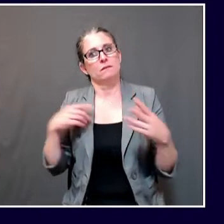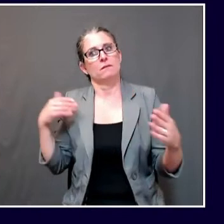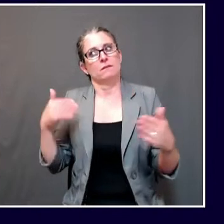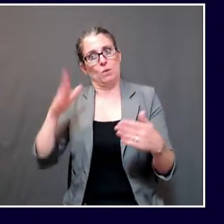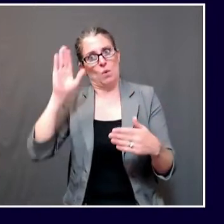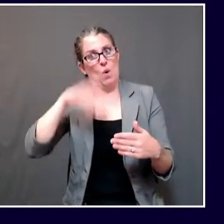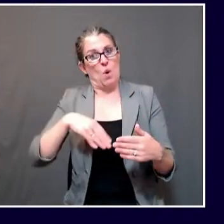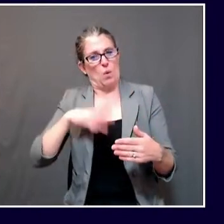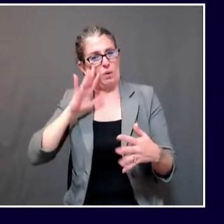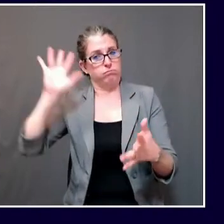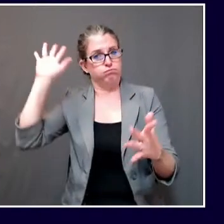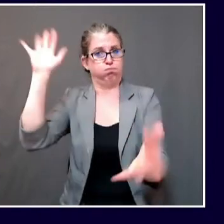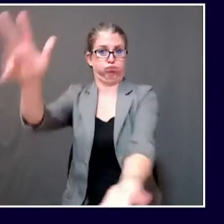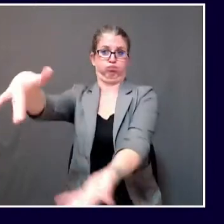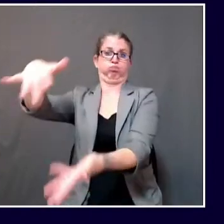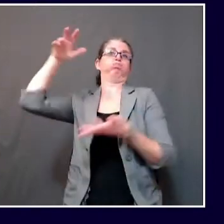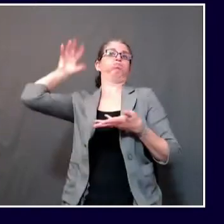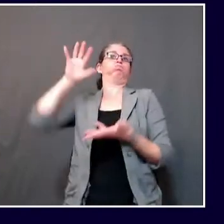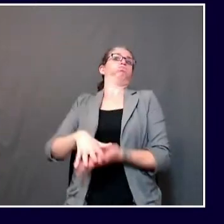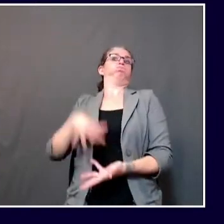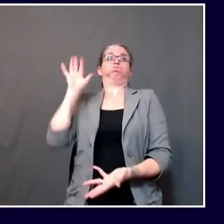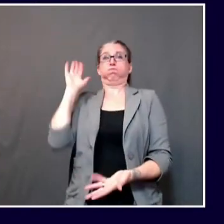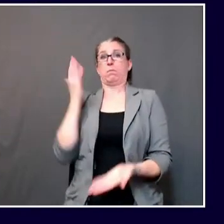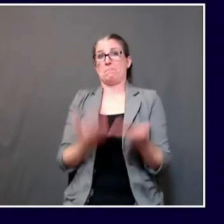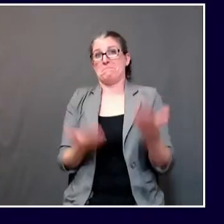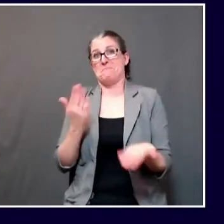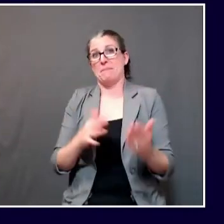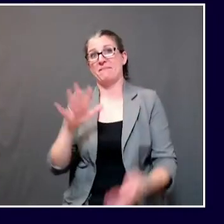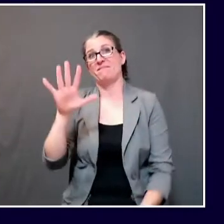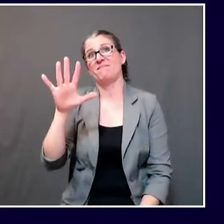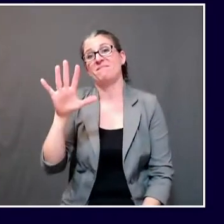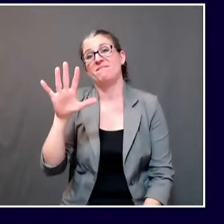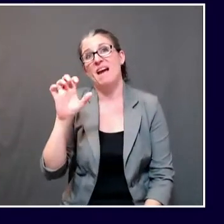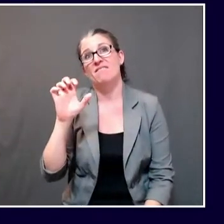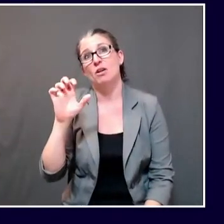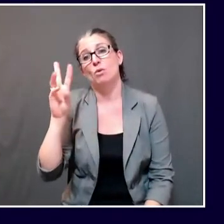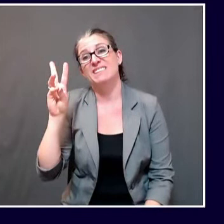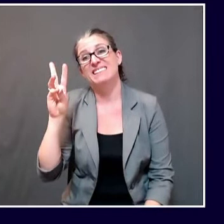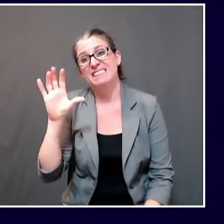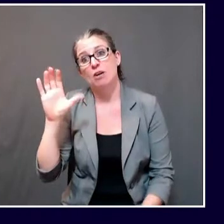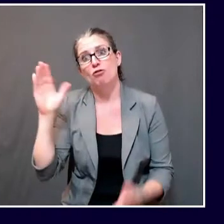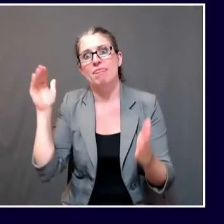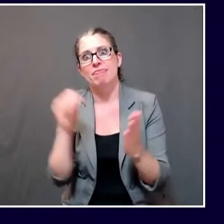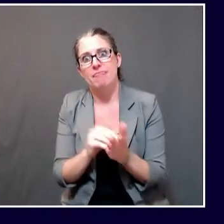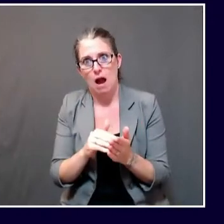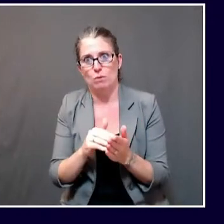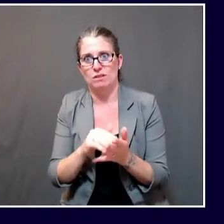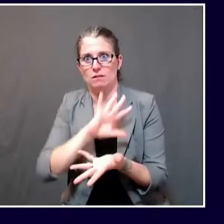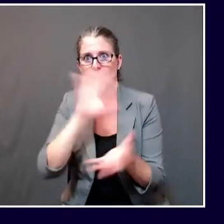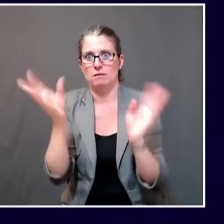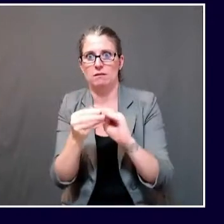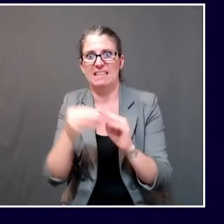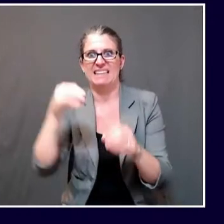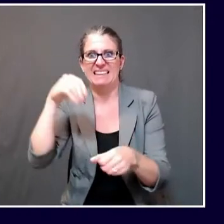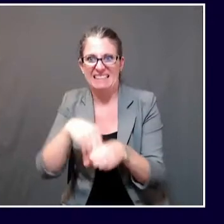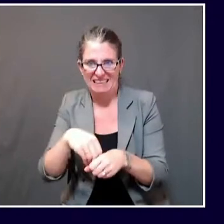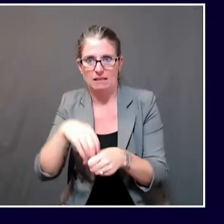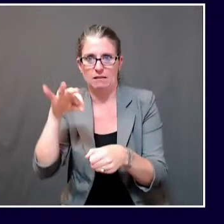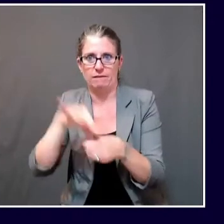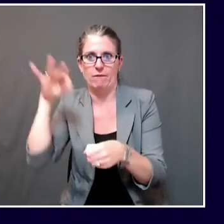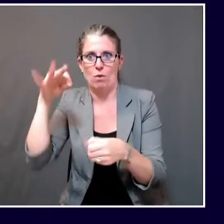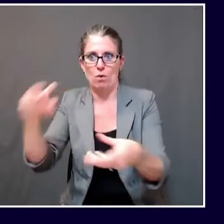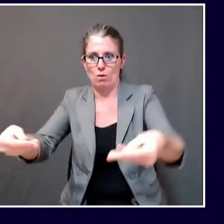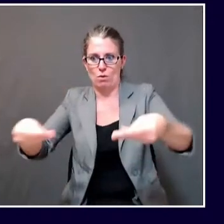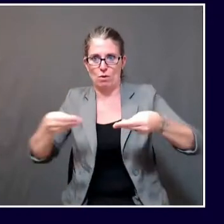as 500 or 600,000 absentee ballots this year. Great, and sorry, one more final question. Is